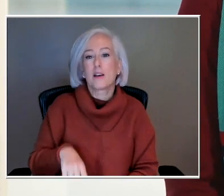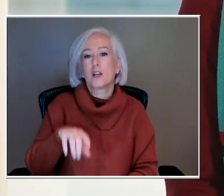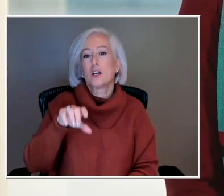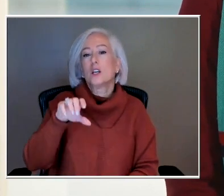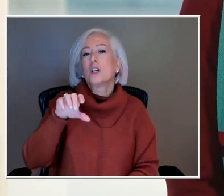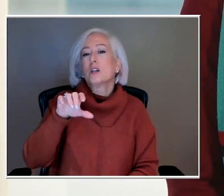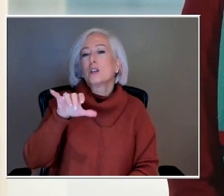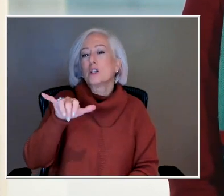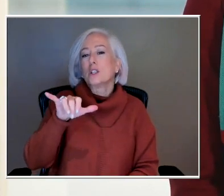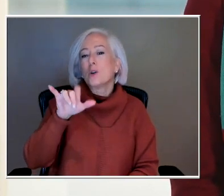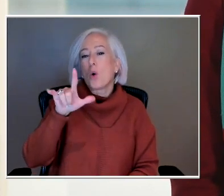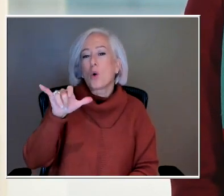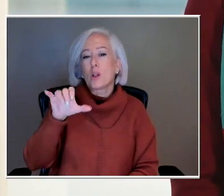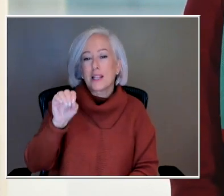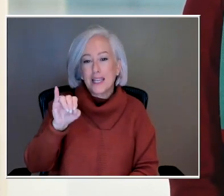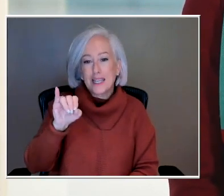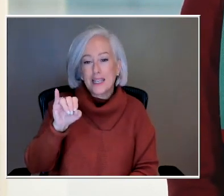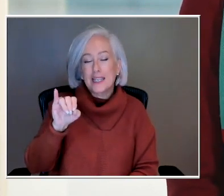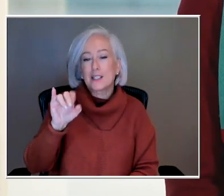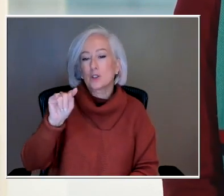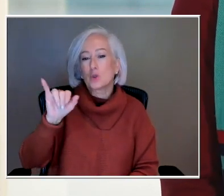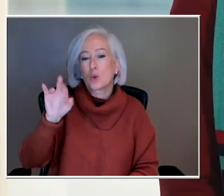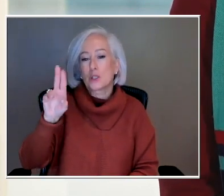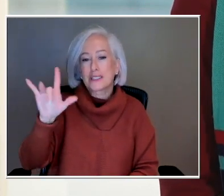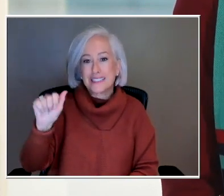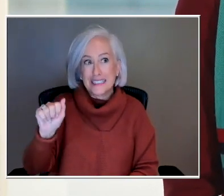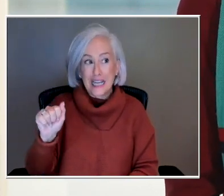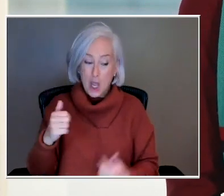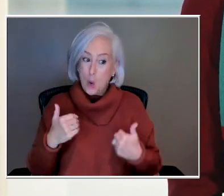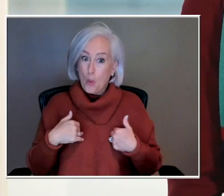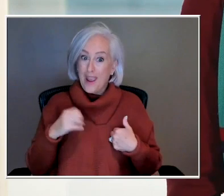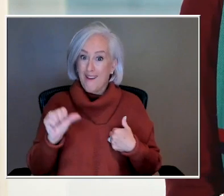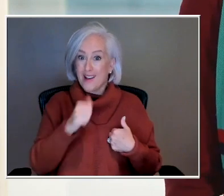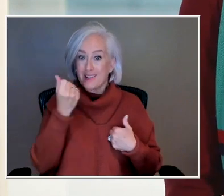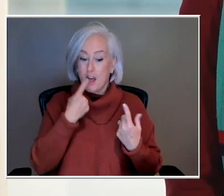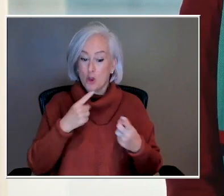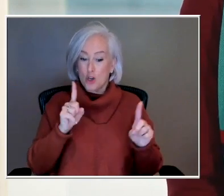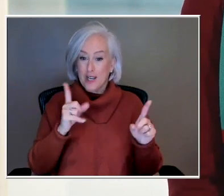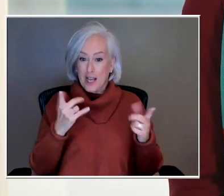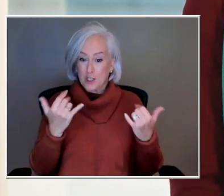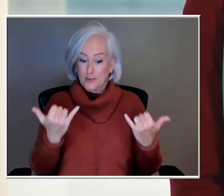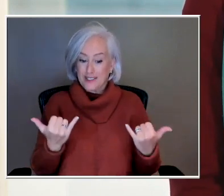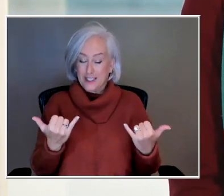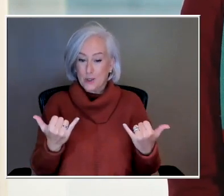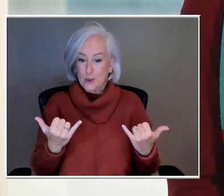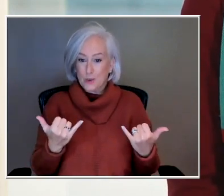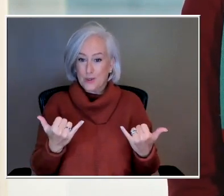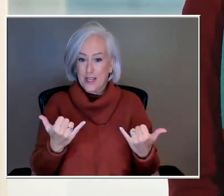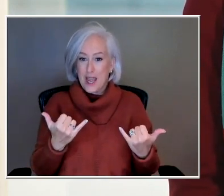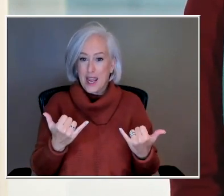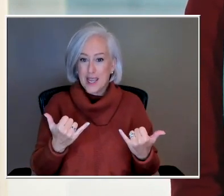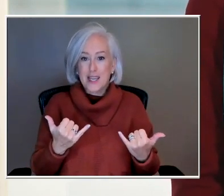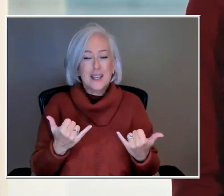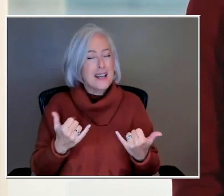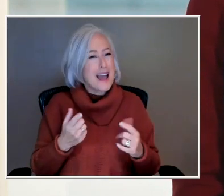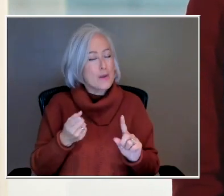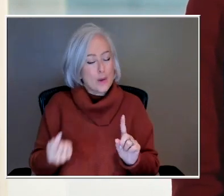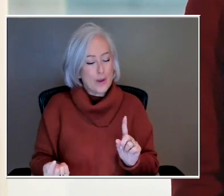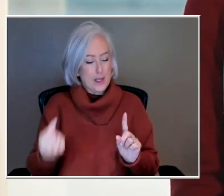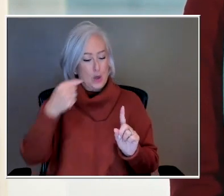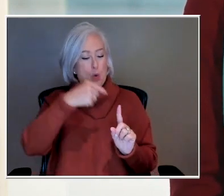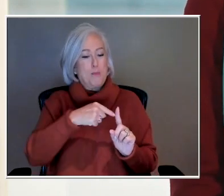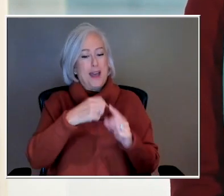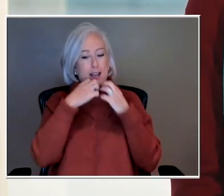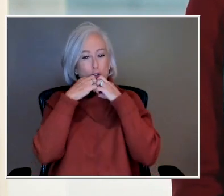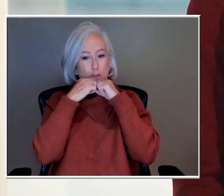today. And then one part that I think is back to values that I'd love to share is, we also are, as an organization, big